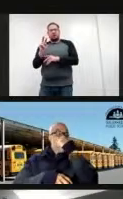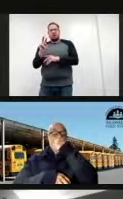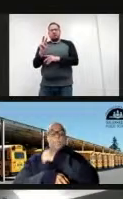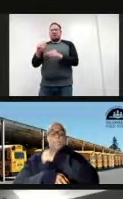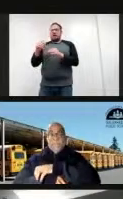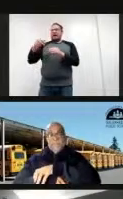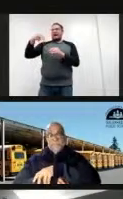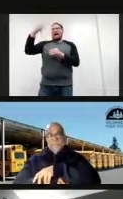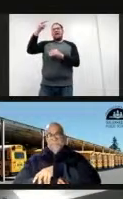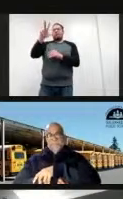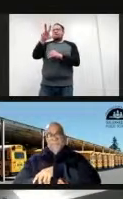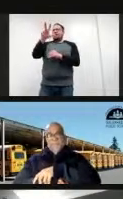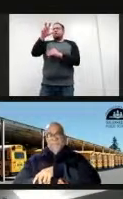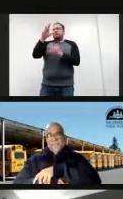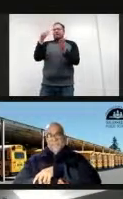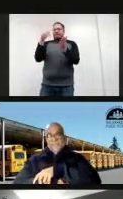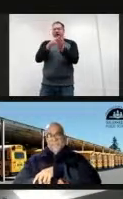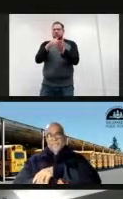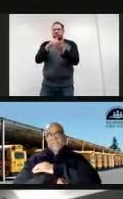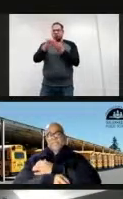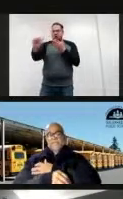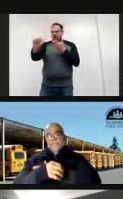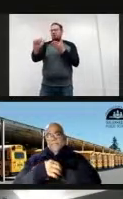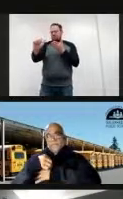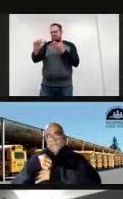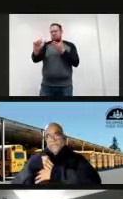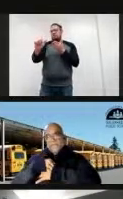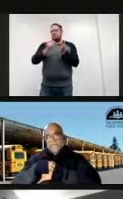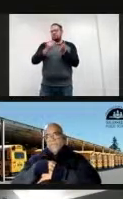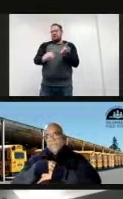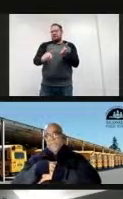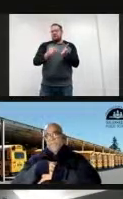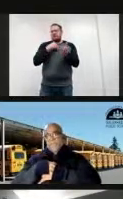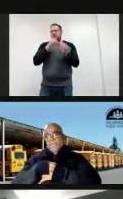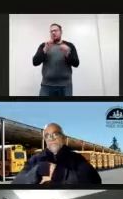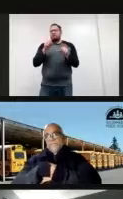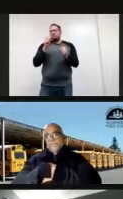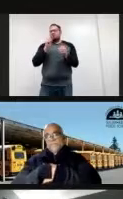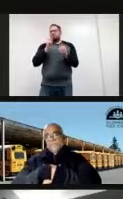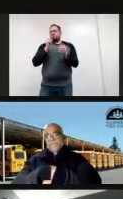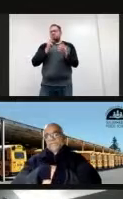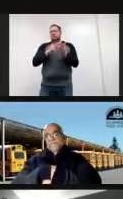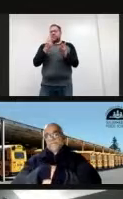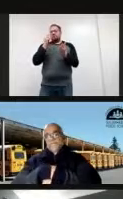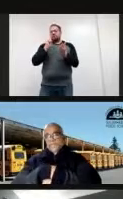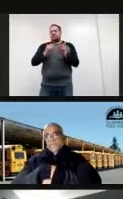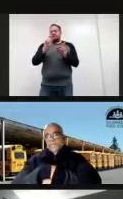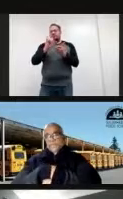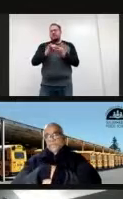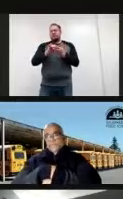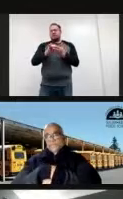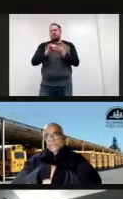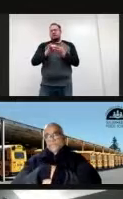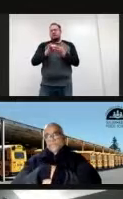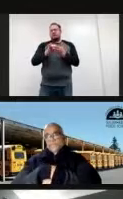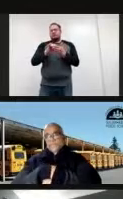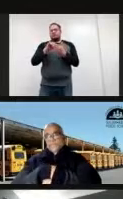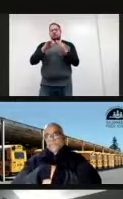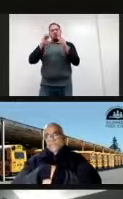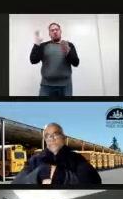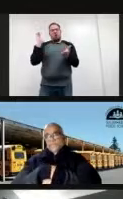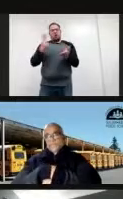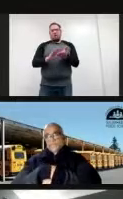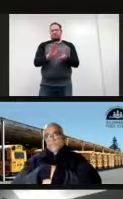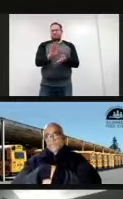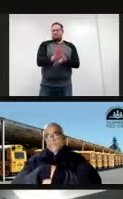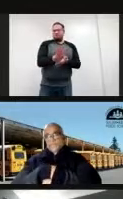300s in terms of salary, and I can double check that, and total comp in the low four for sure.